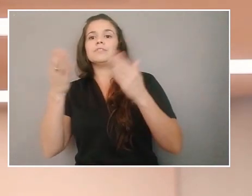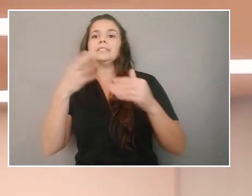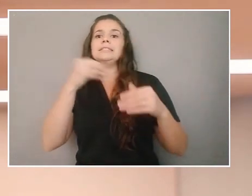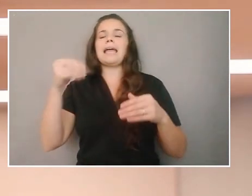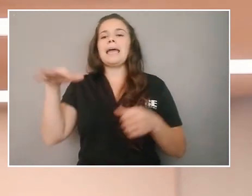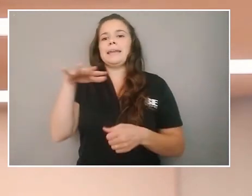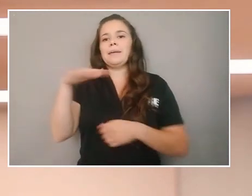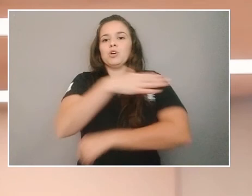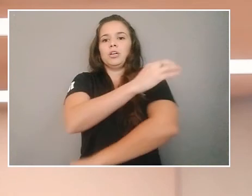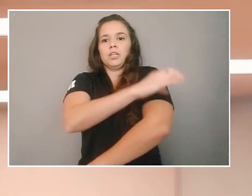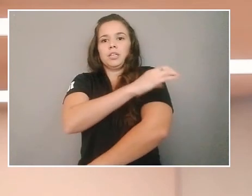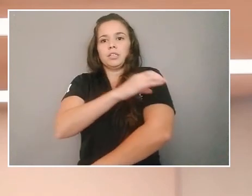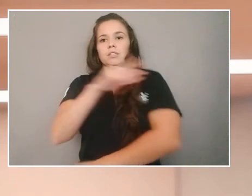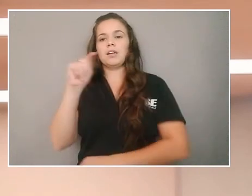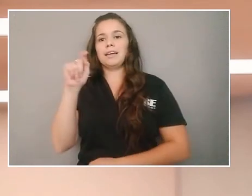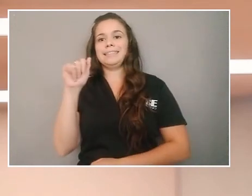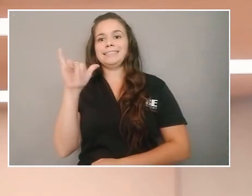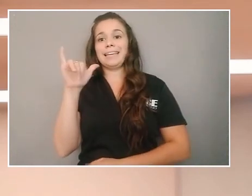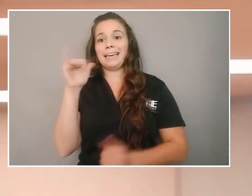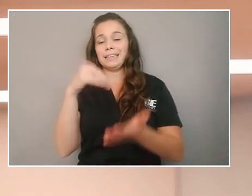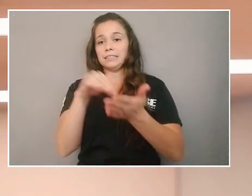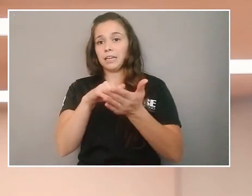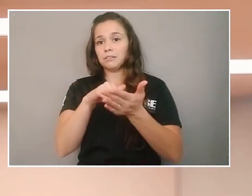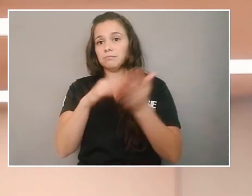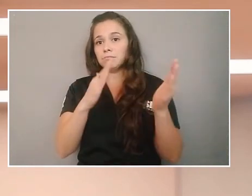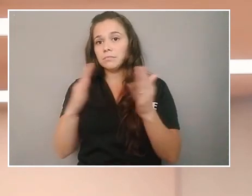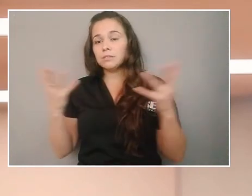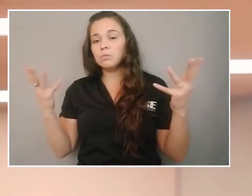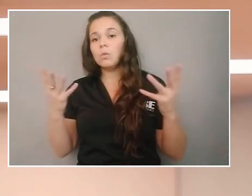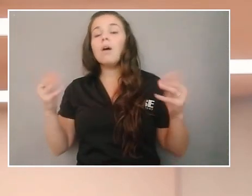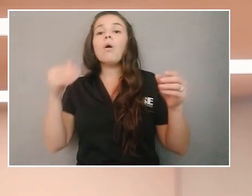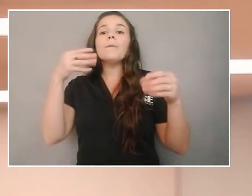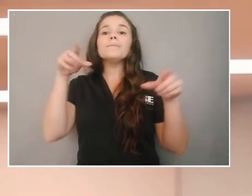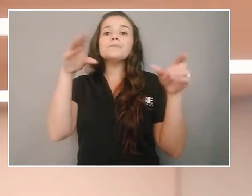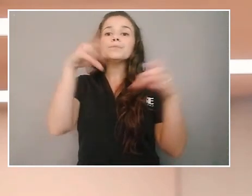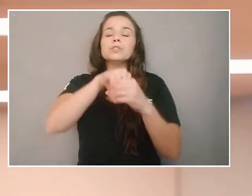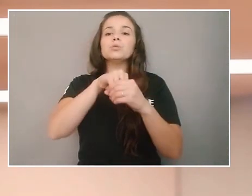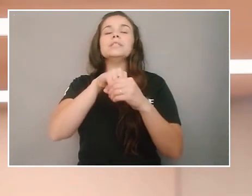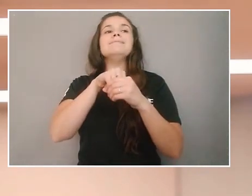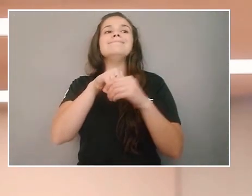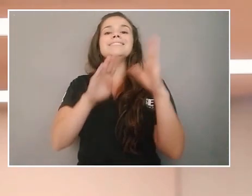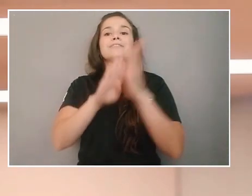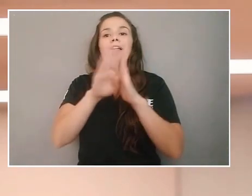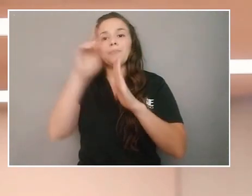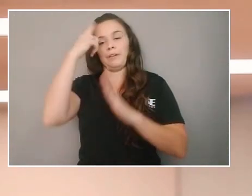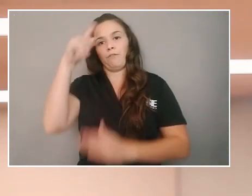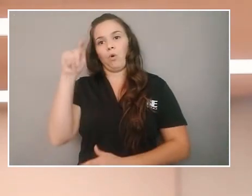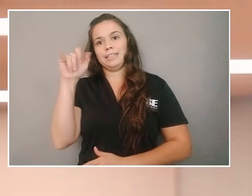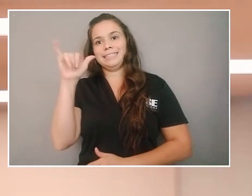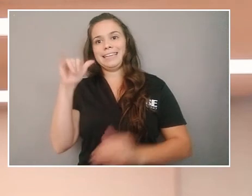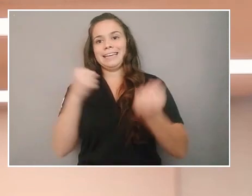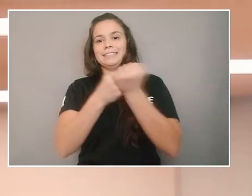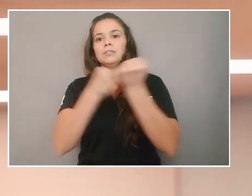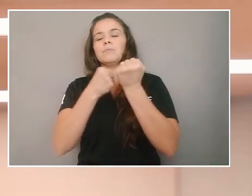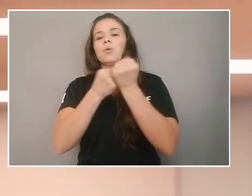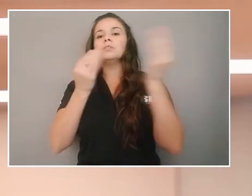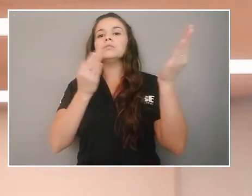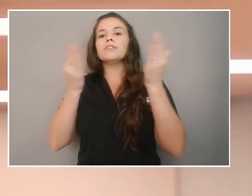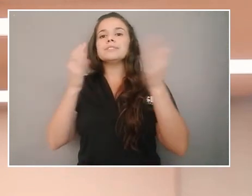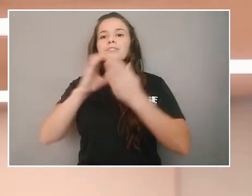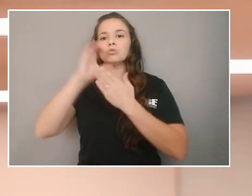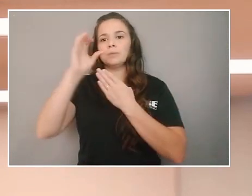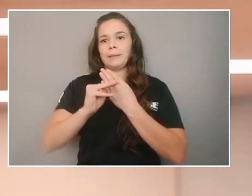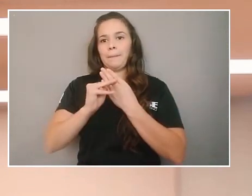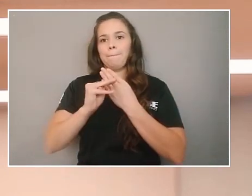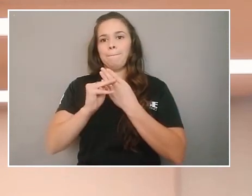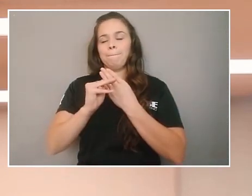TAY Center plan also included the development of a TAY Peer Support Specialist training curriculum. From